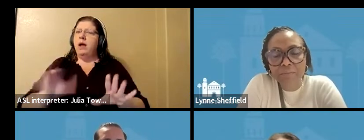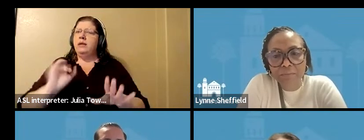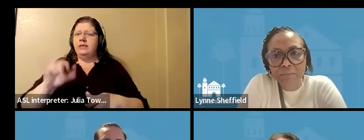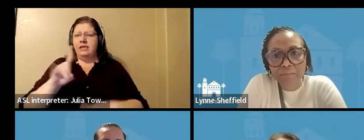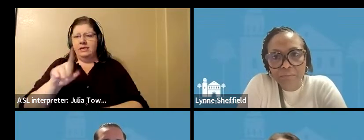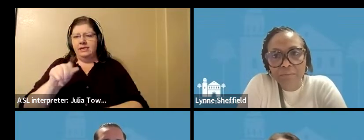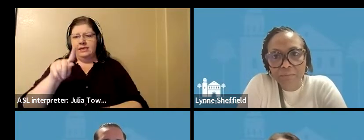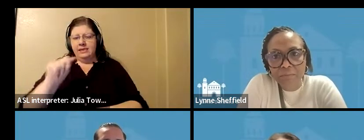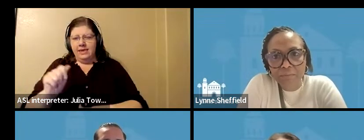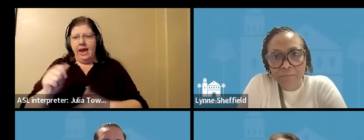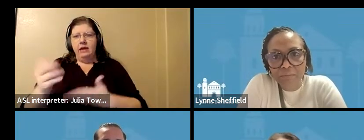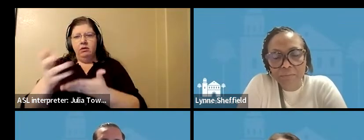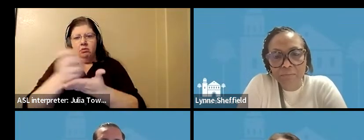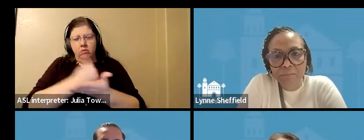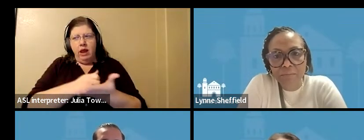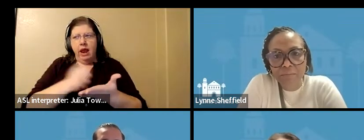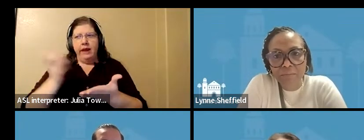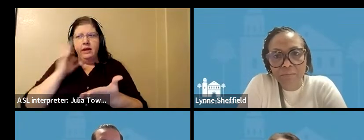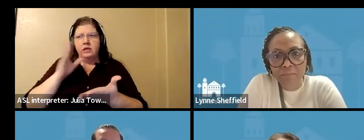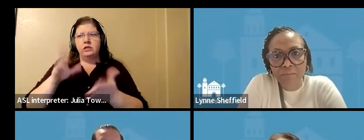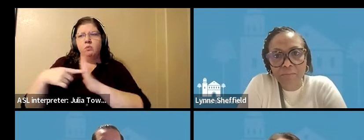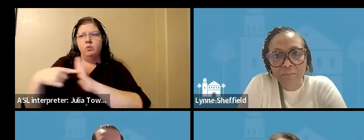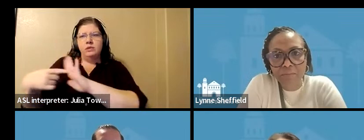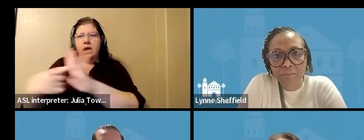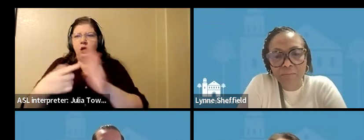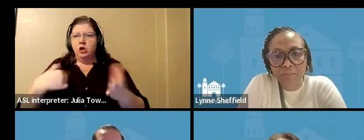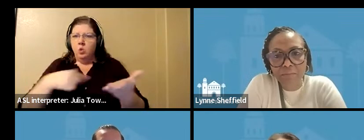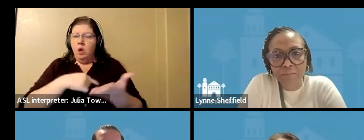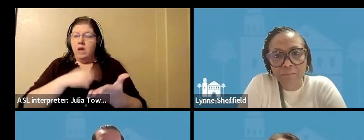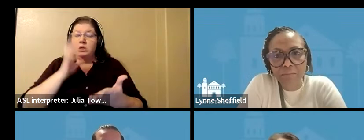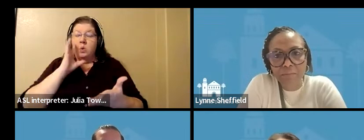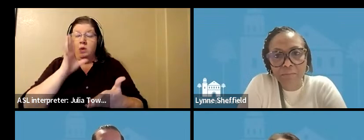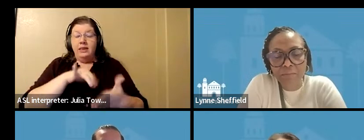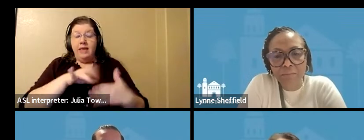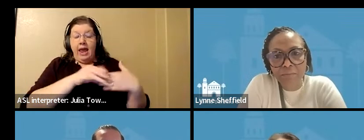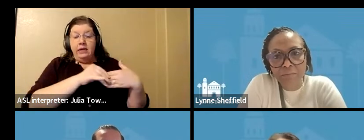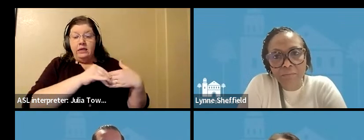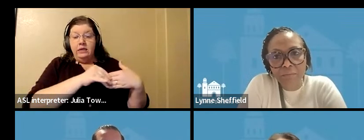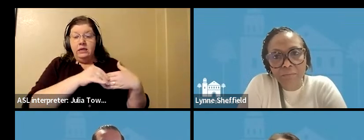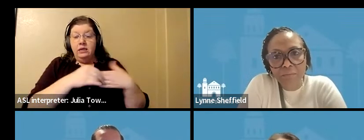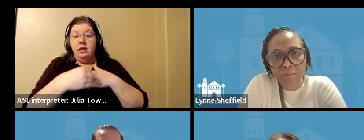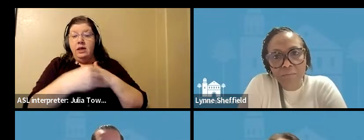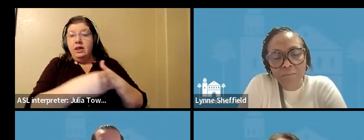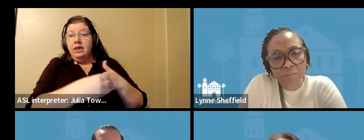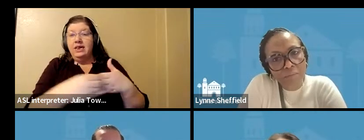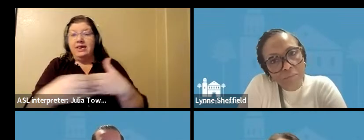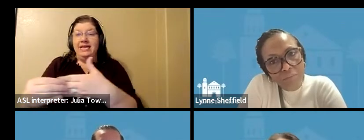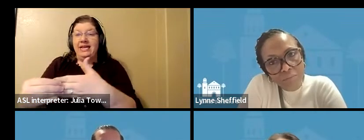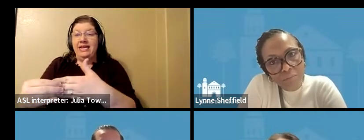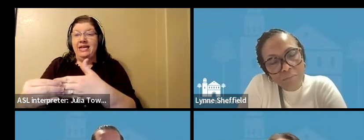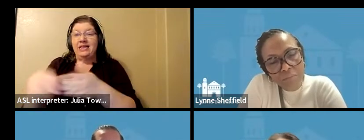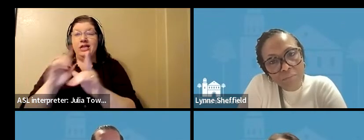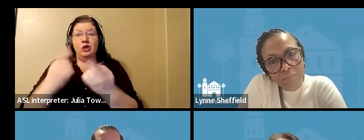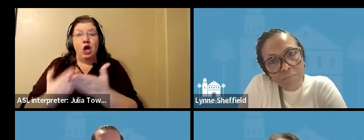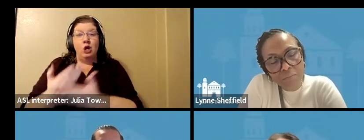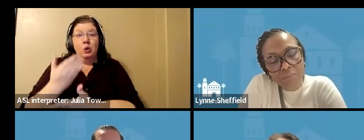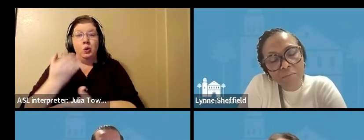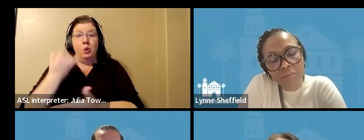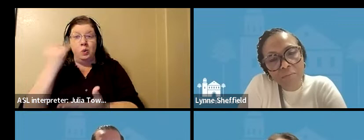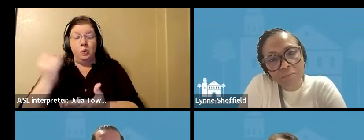presented to us? Is that going to lead the district in a new initiative,